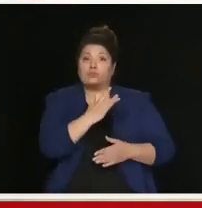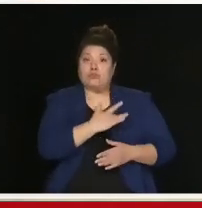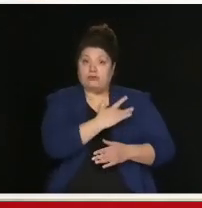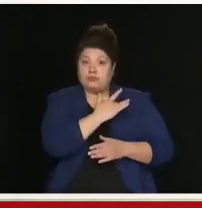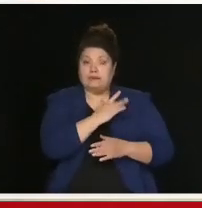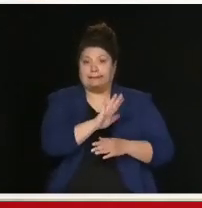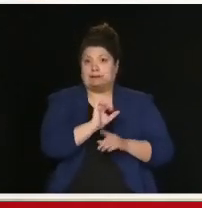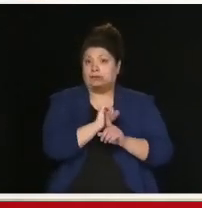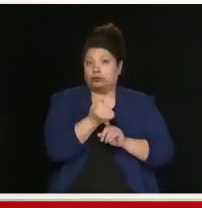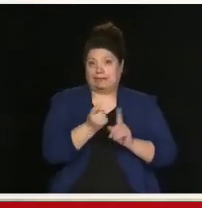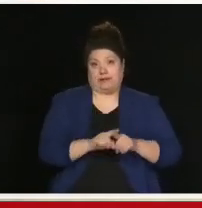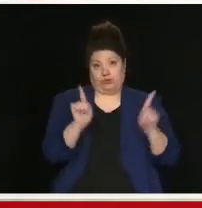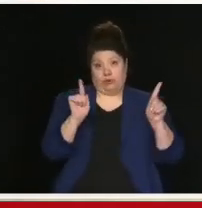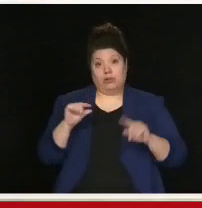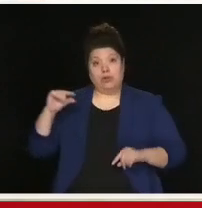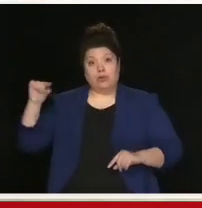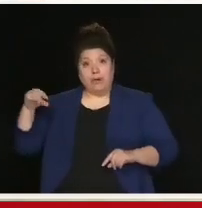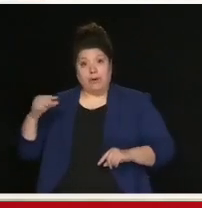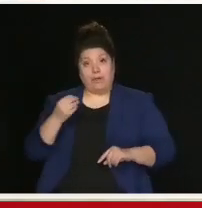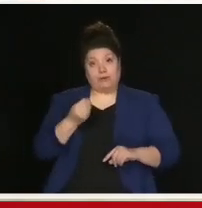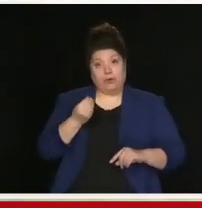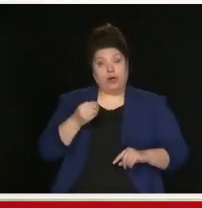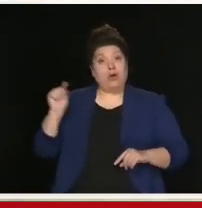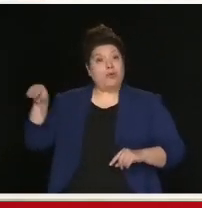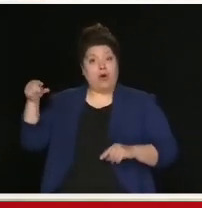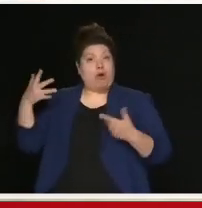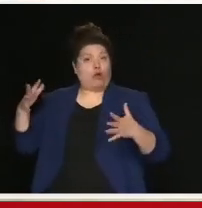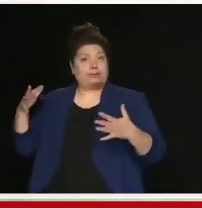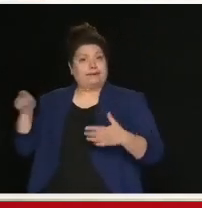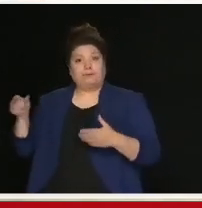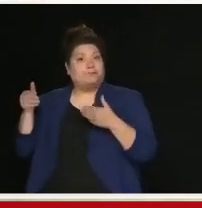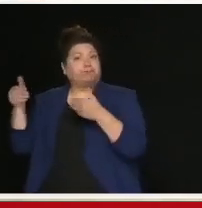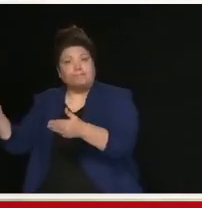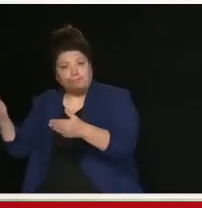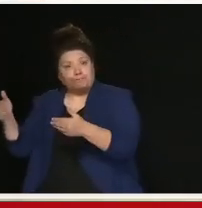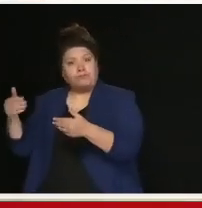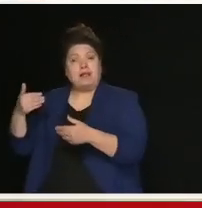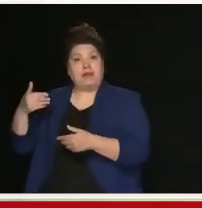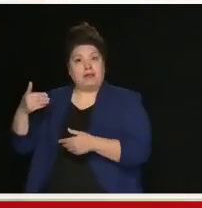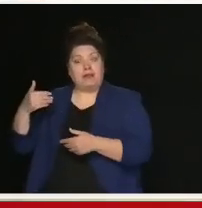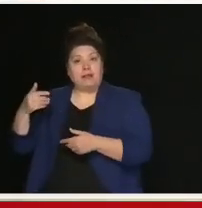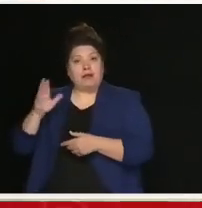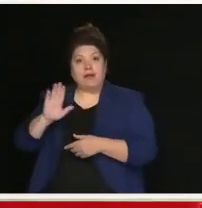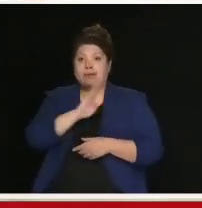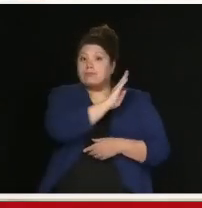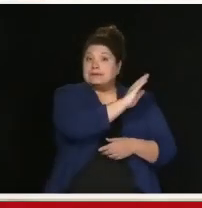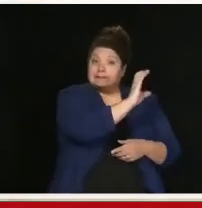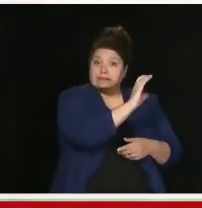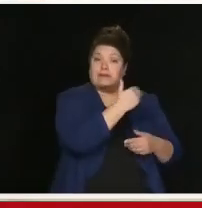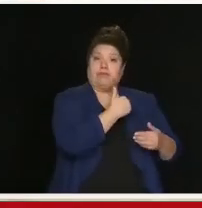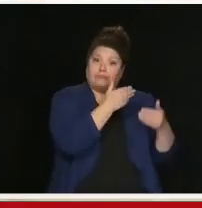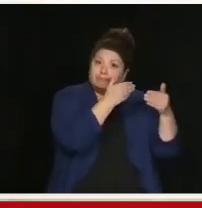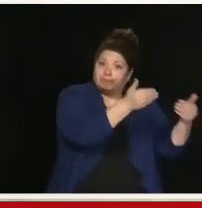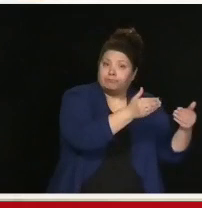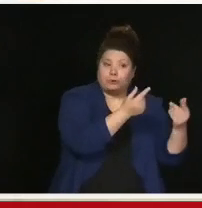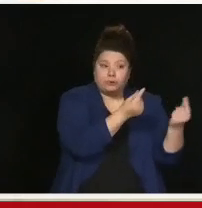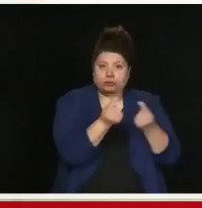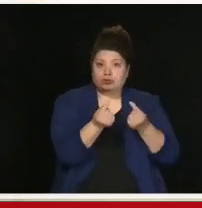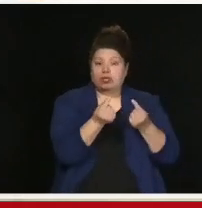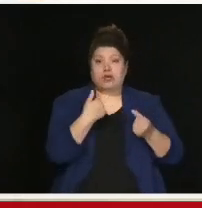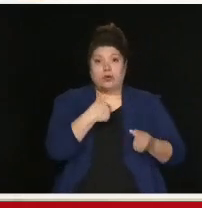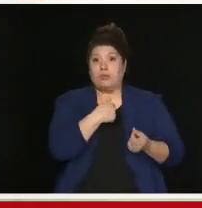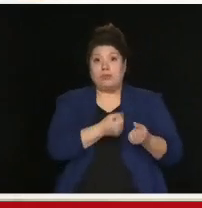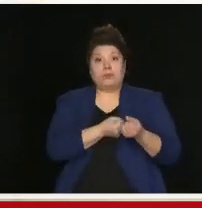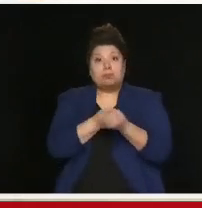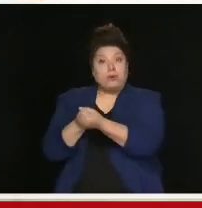has already reacted. BC has already reacted in a certain fashion. So we will be there to support what